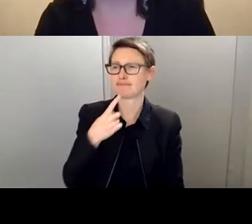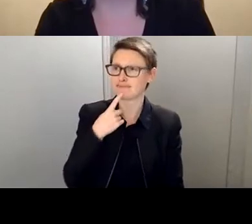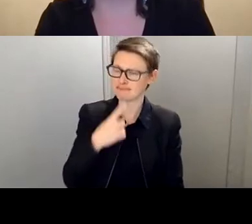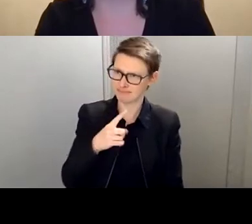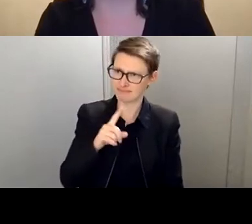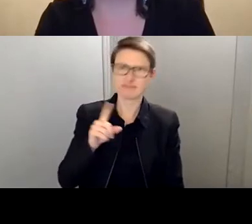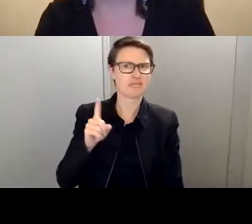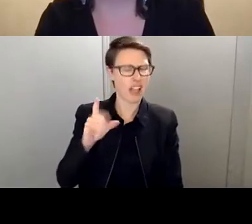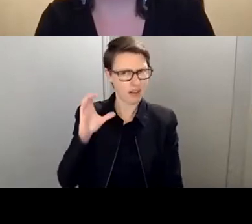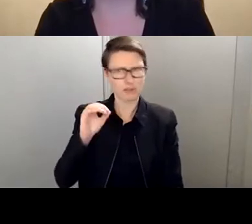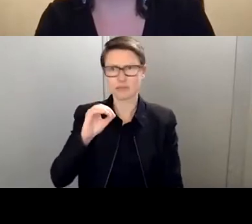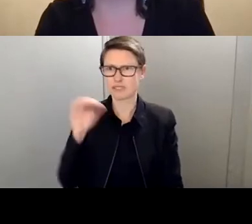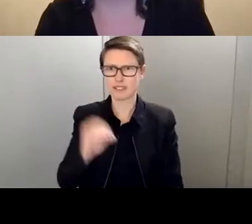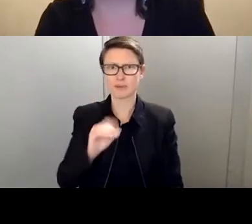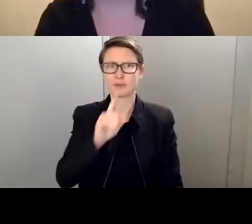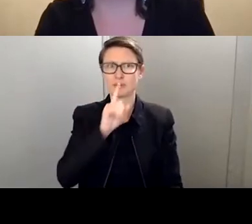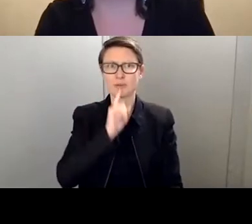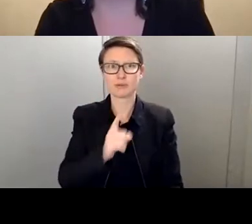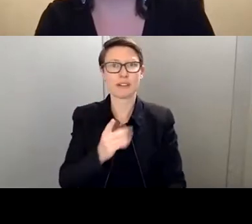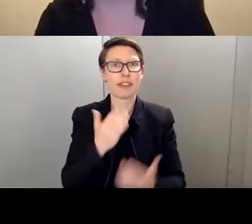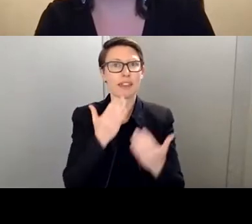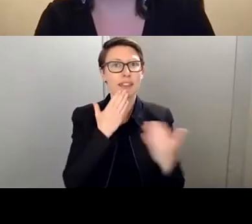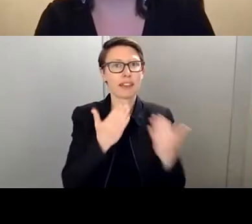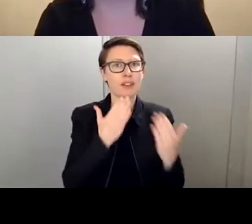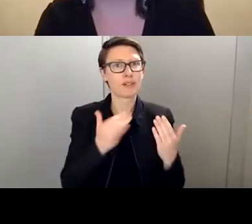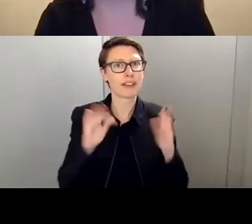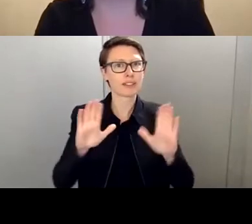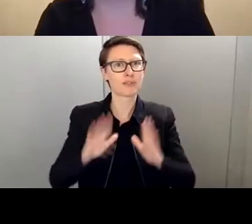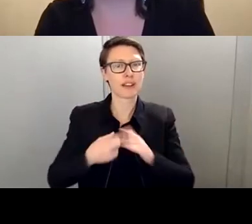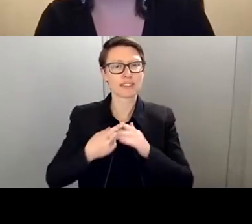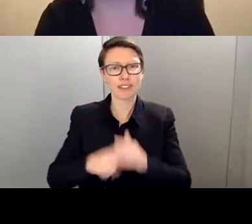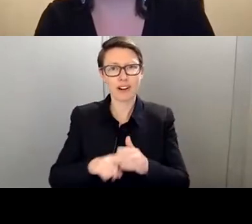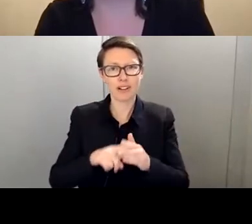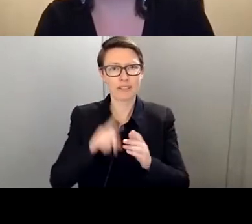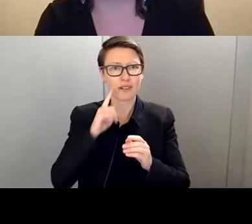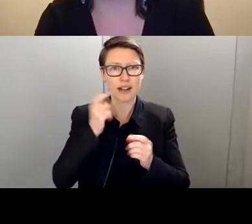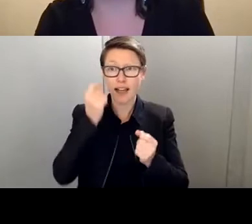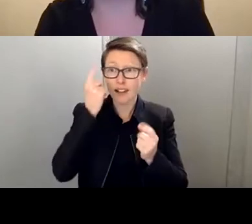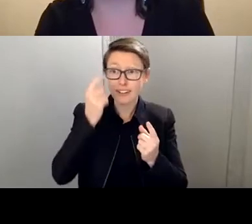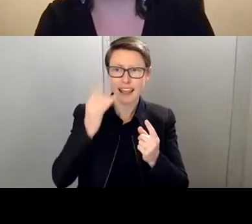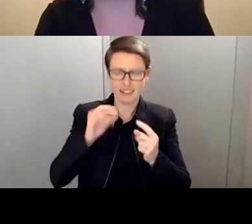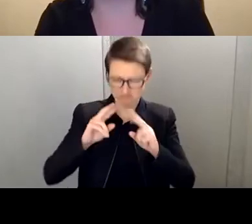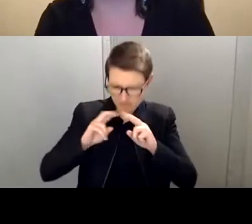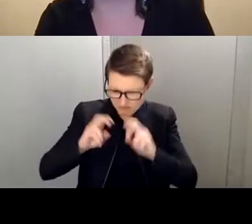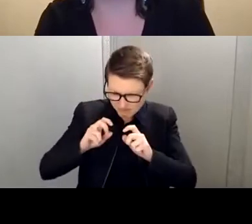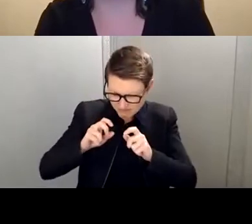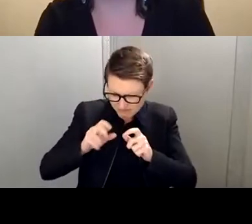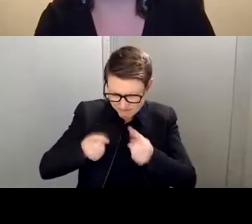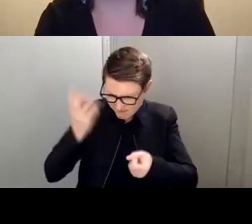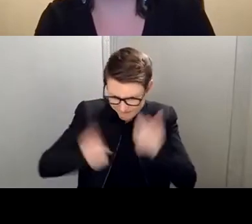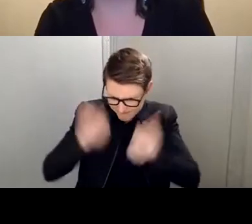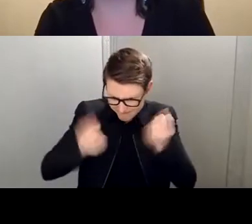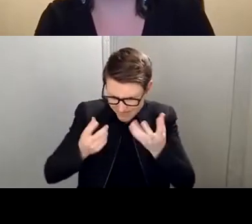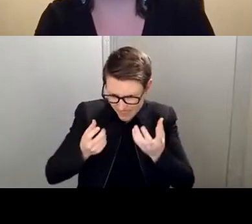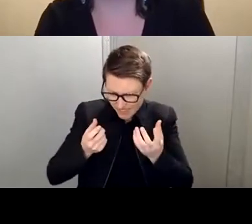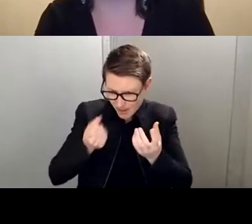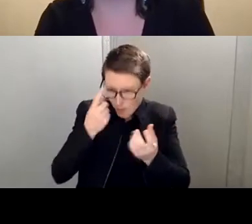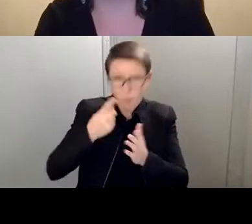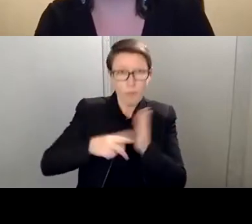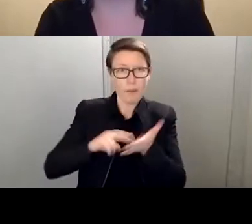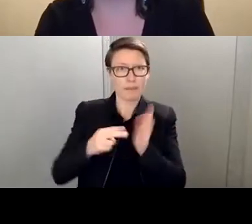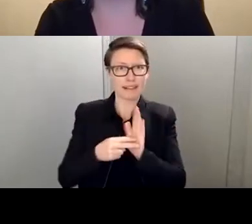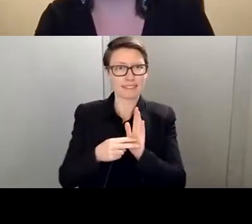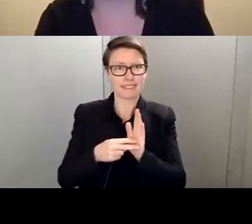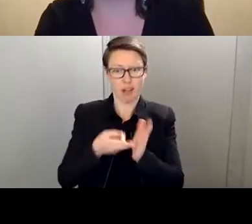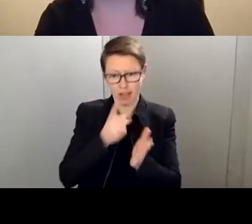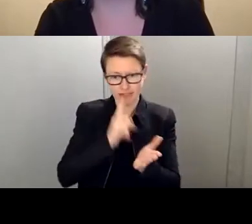guys. So this is a great start in terms of kind of understanding and dissecting what authentic storytelling might look like or what that means to